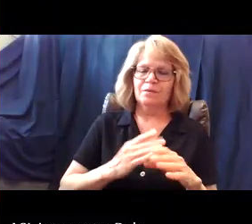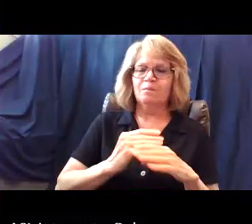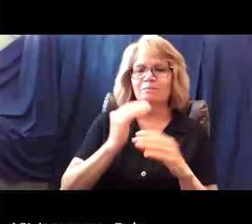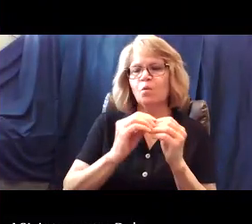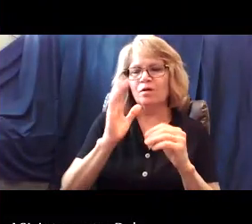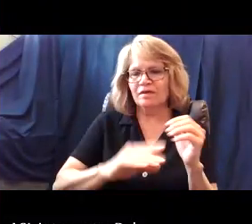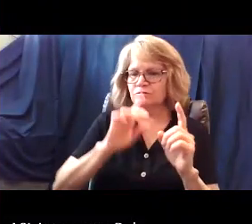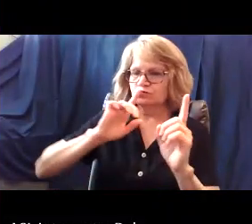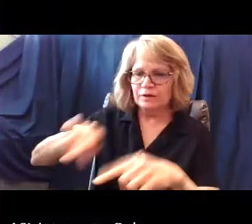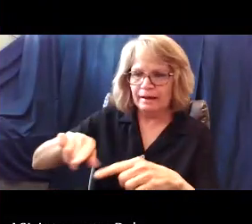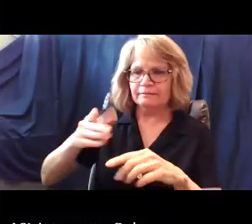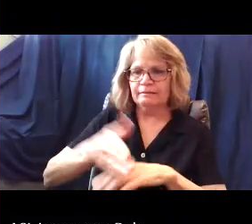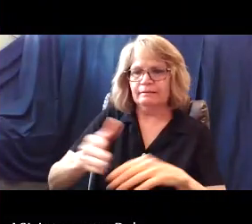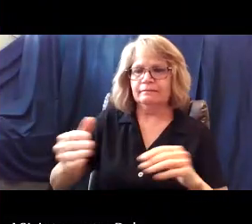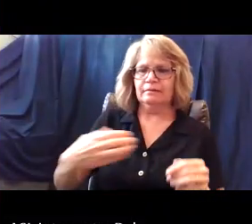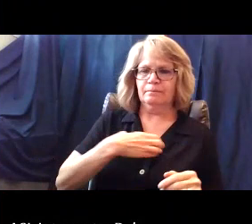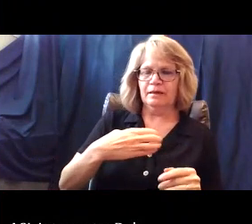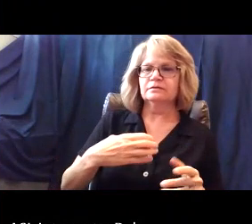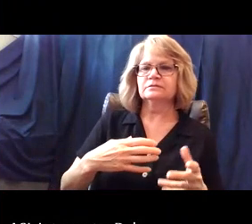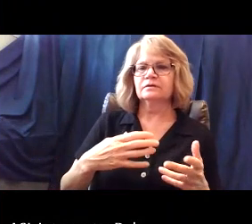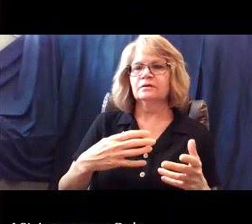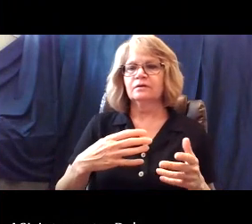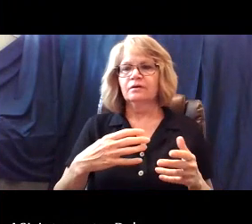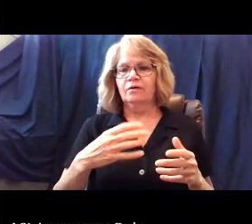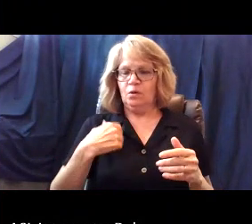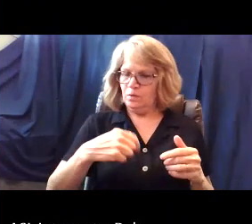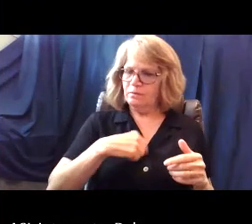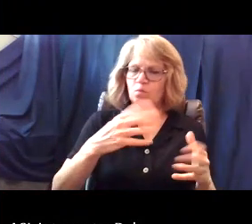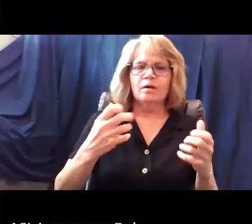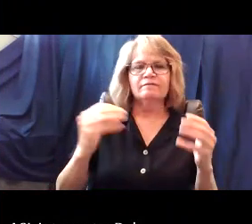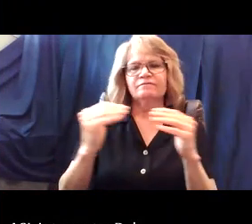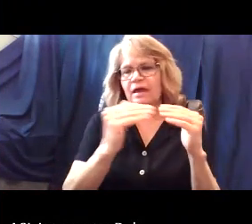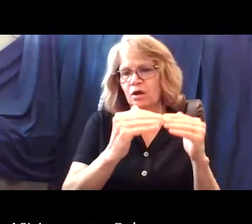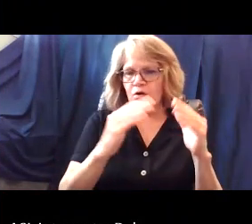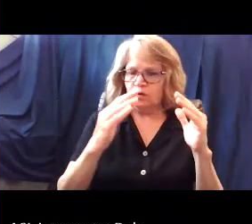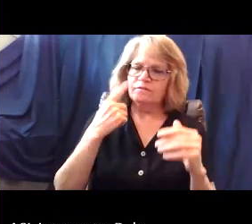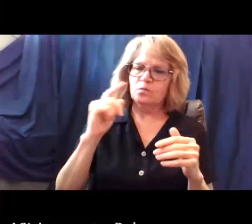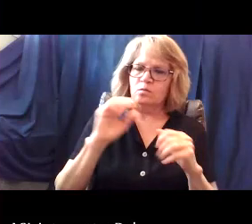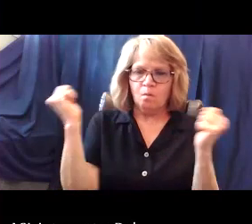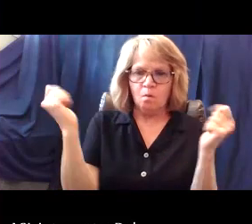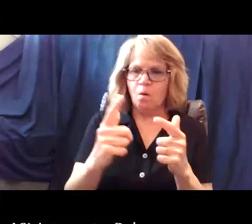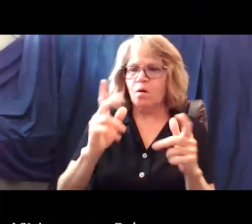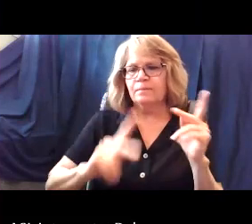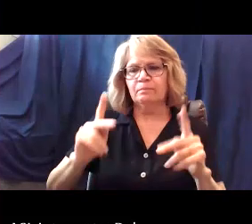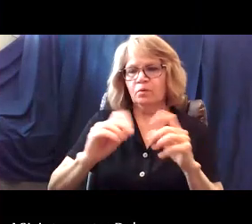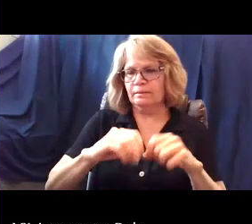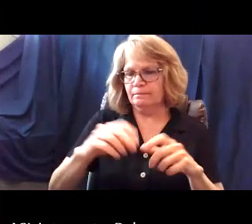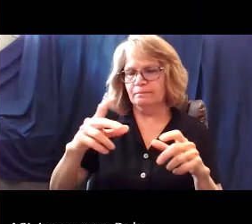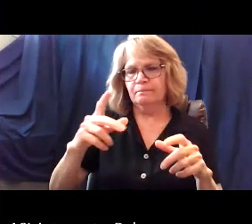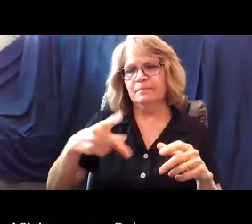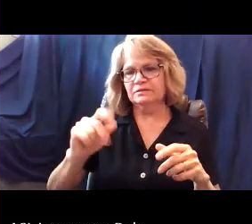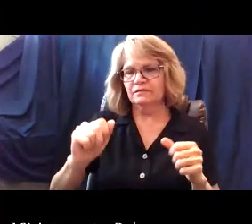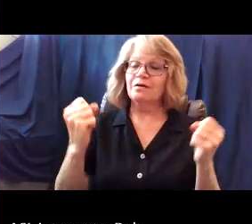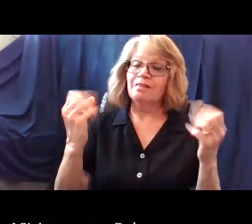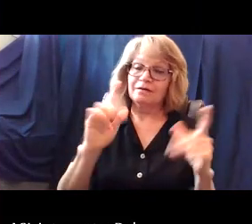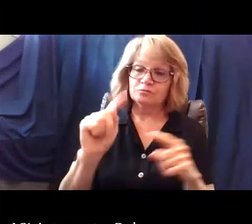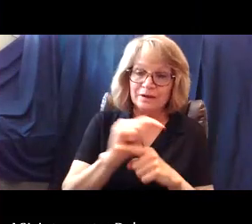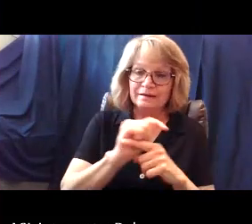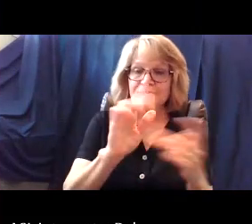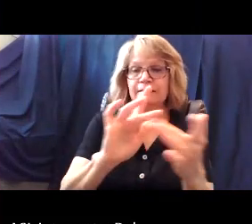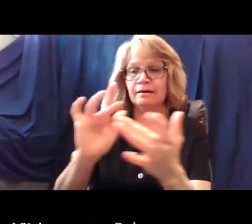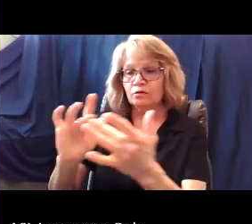work to actively promote equal opportunity for all in Pennsylvania. So in the fair housing space, we do a lot of trainings and outreach to make sure